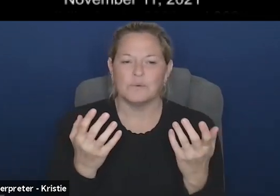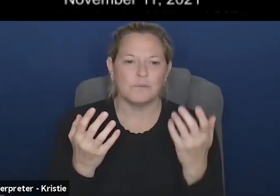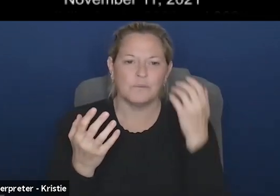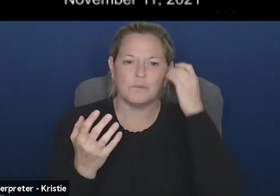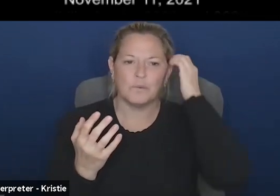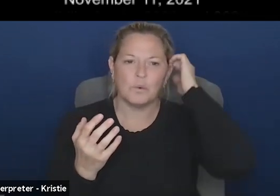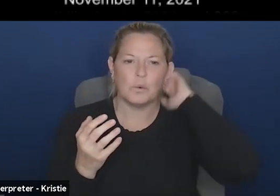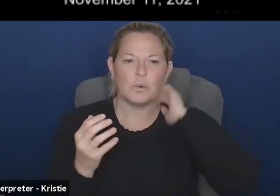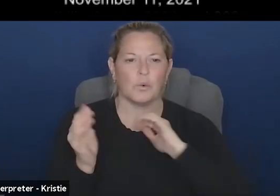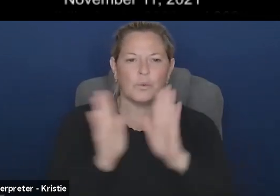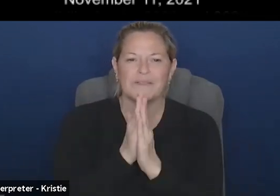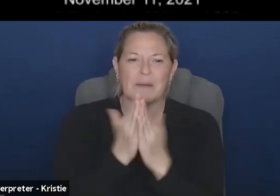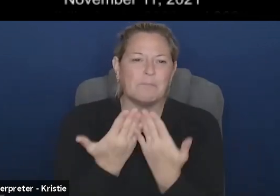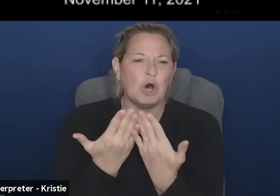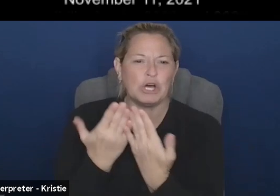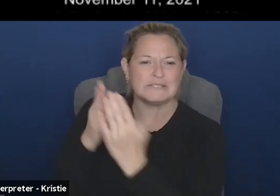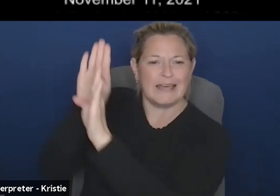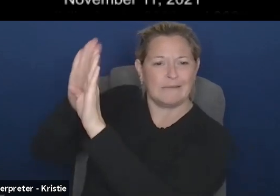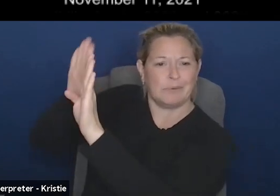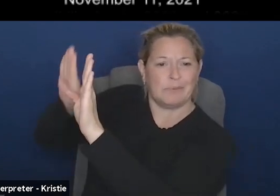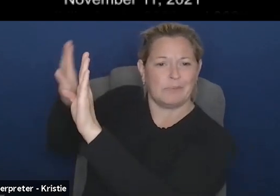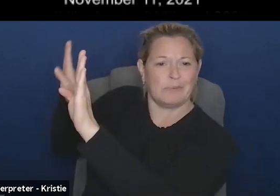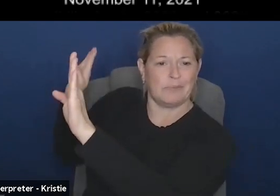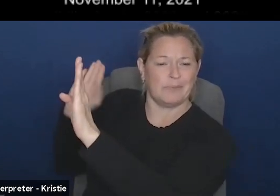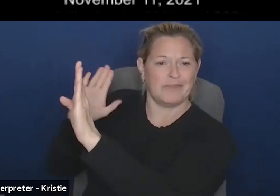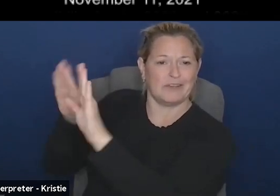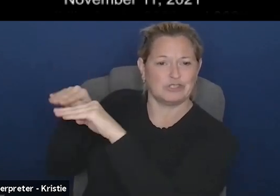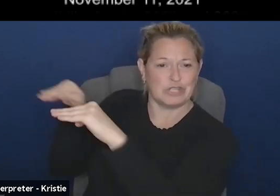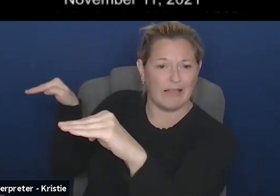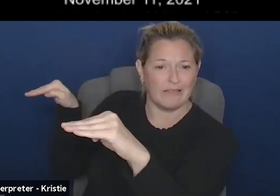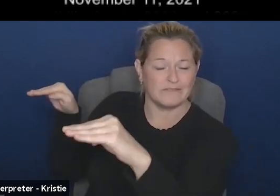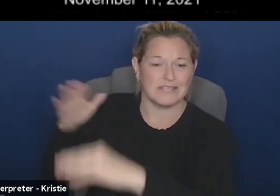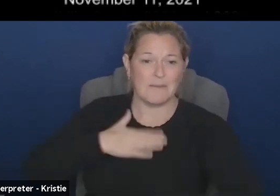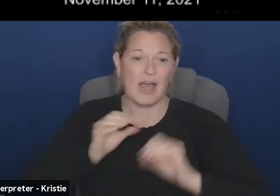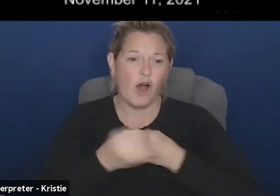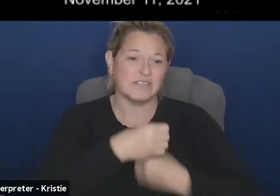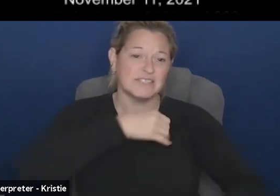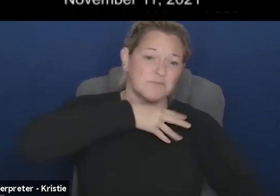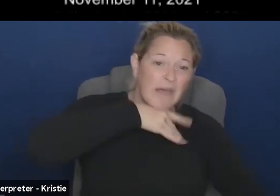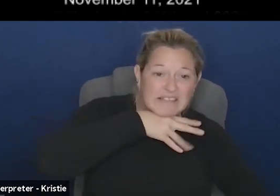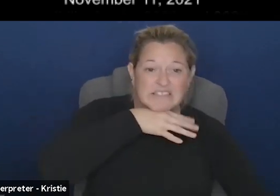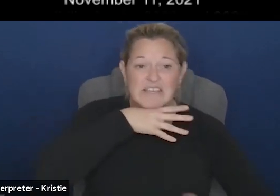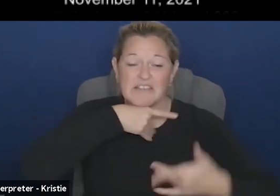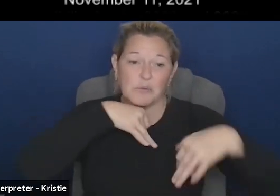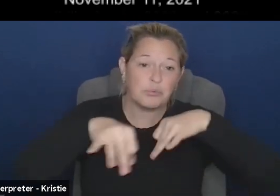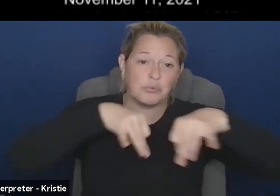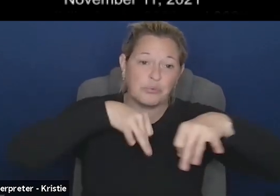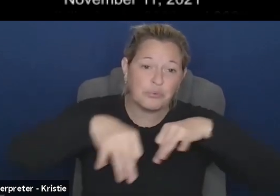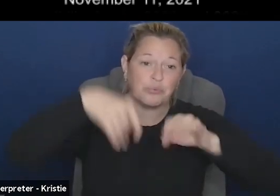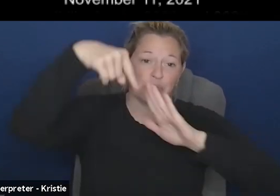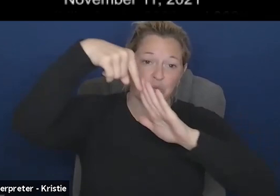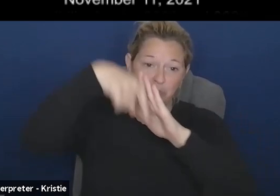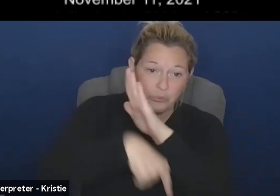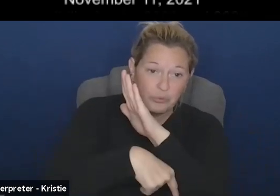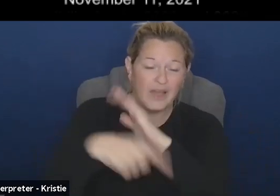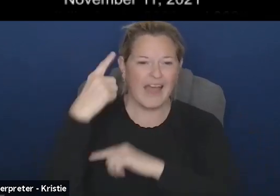the books are on their shelves and how messy their office is. And I think most people, when they are asked to